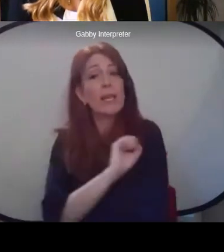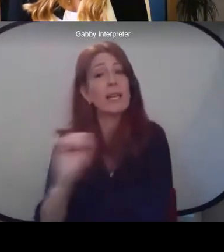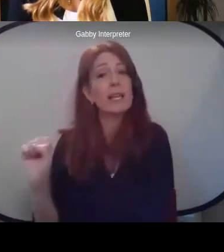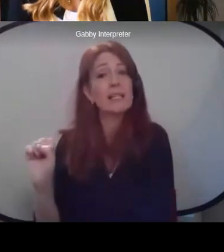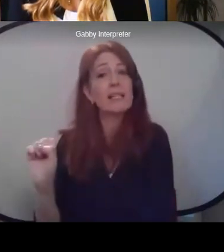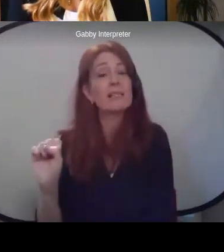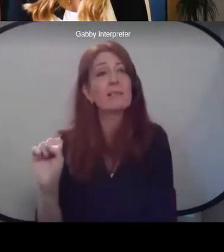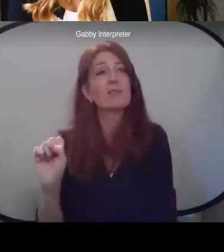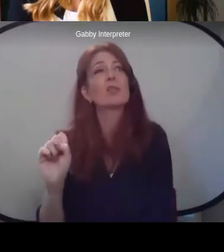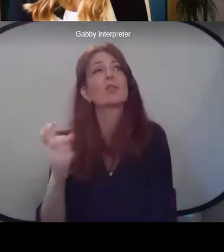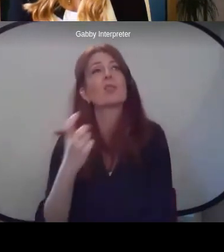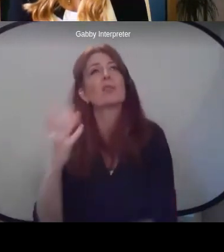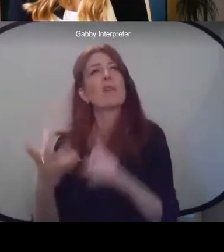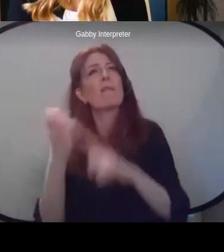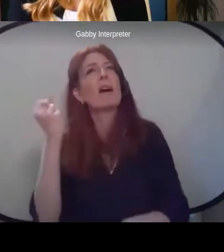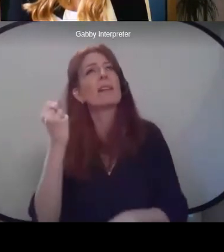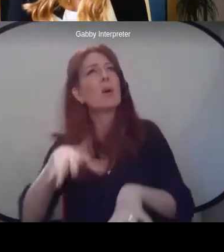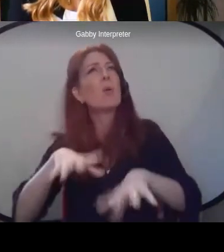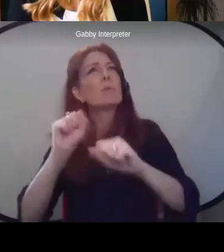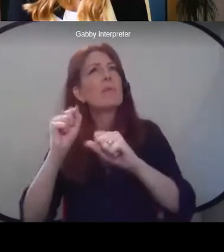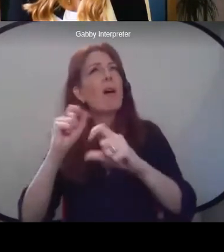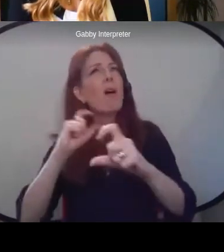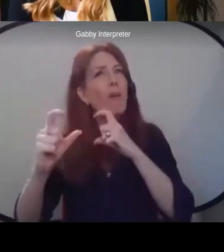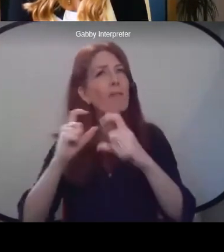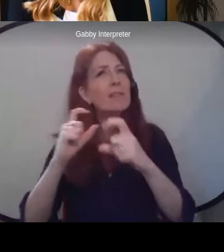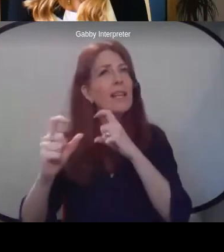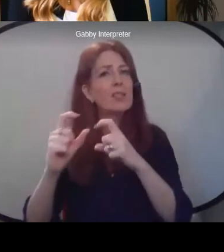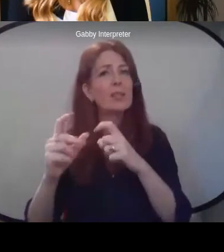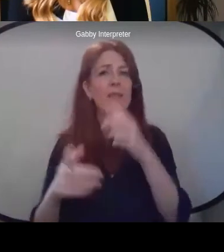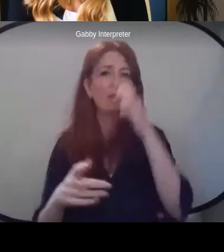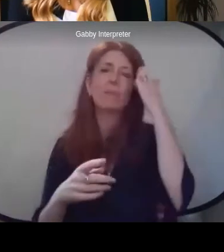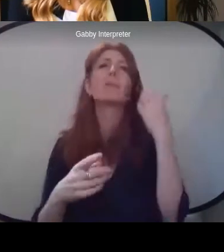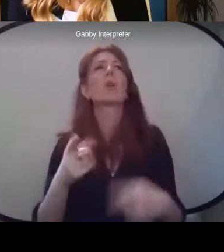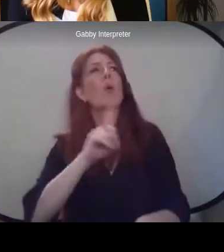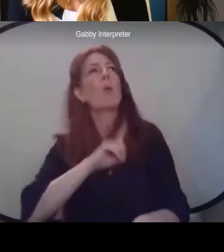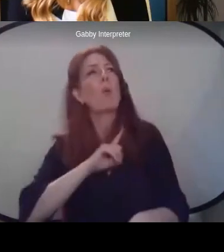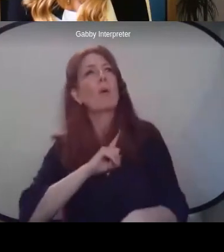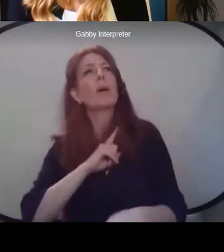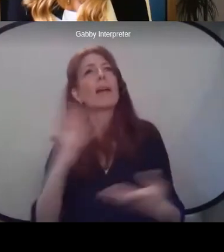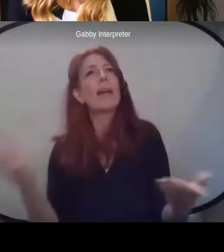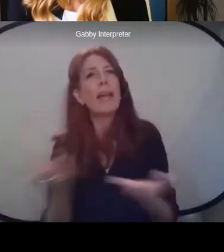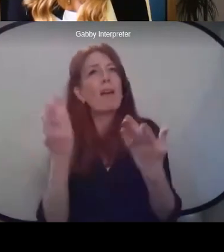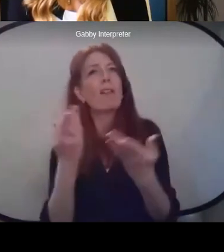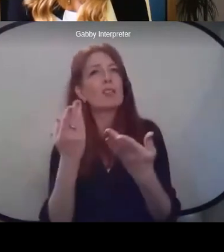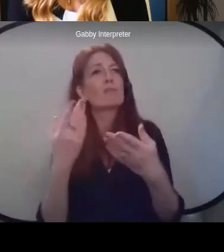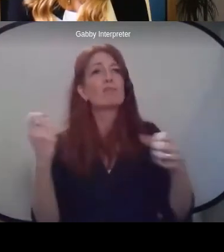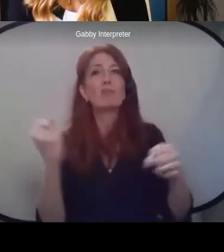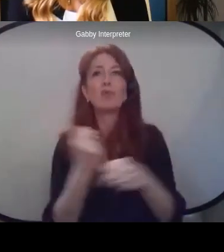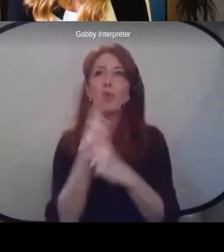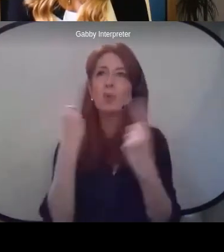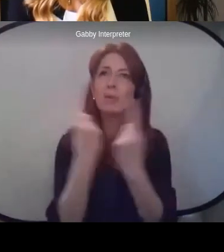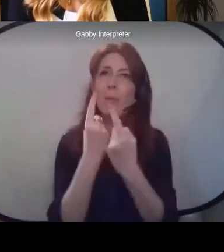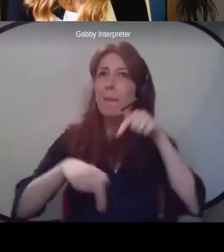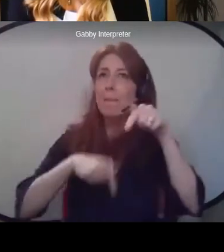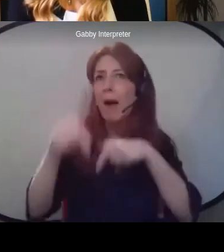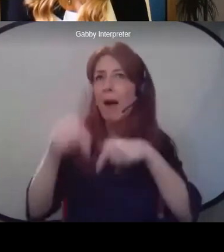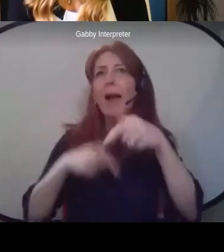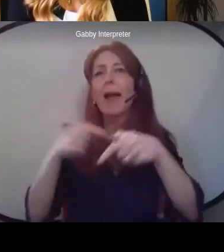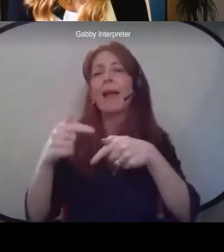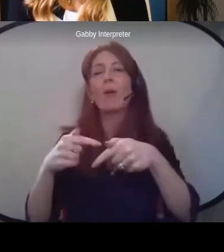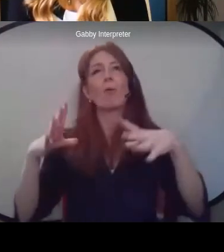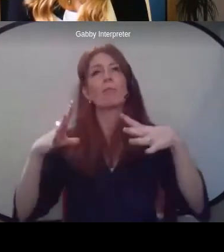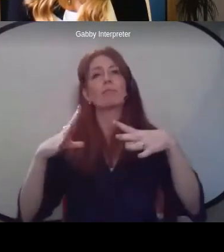a conversation about what would actually get them off that sofa or get them on that bike. Or, you know, from my point